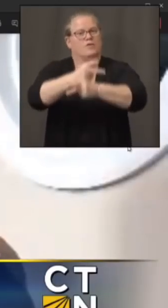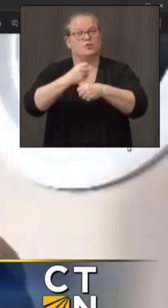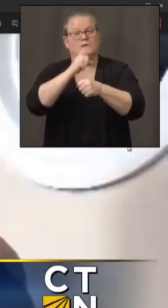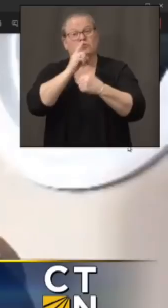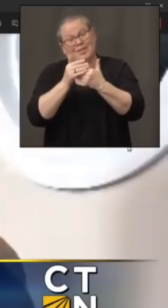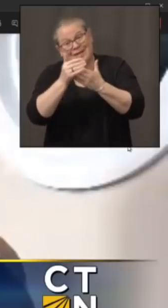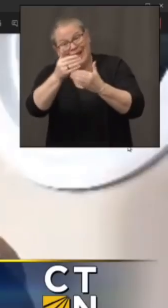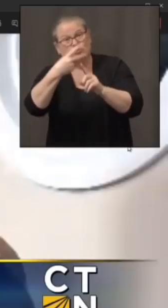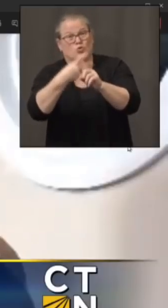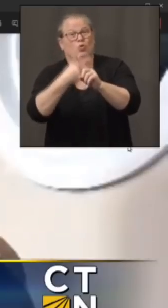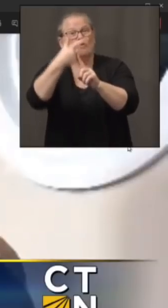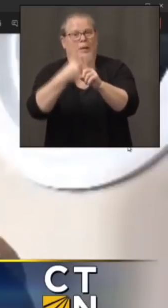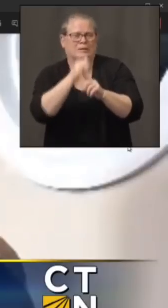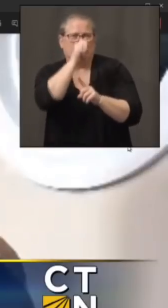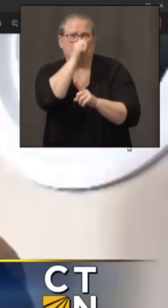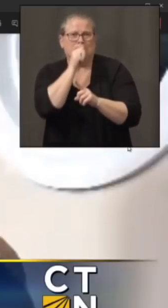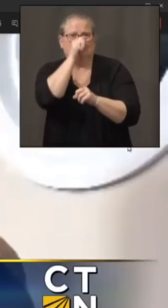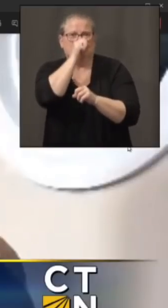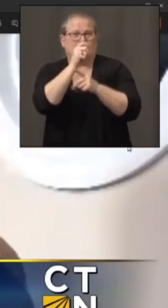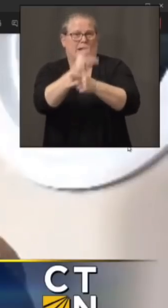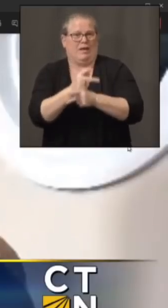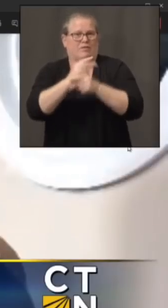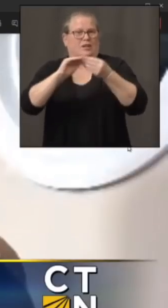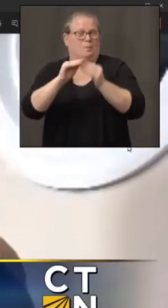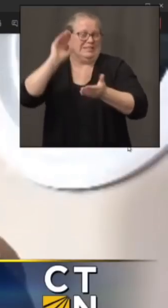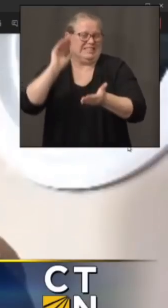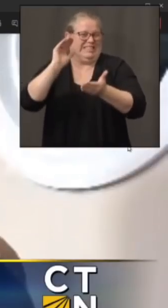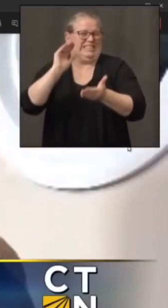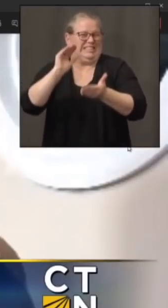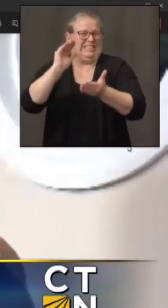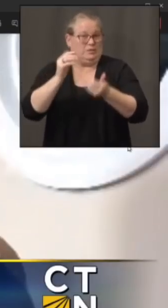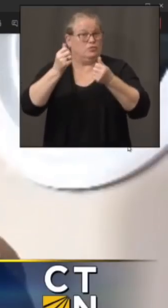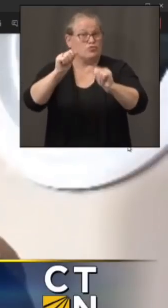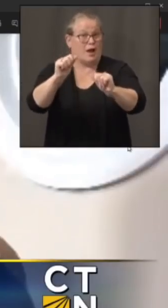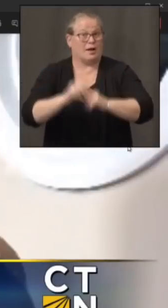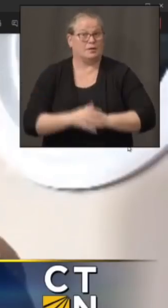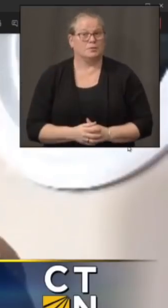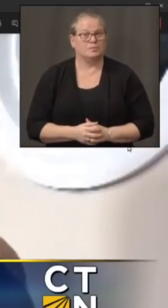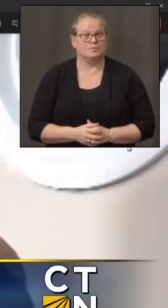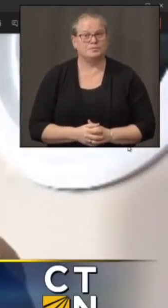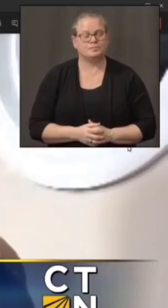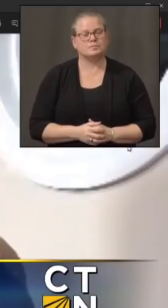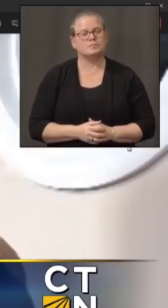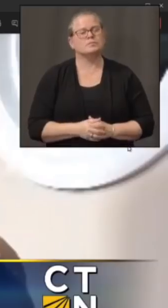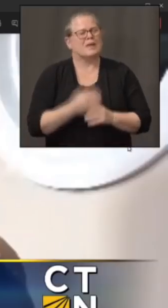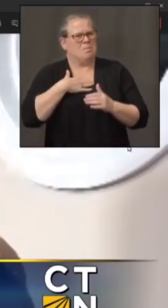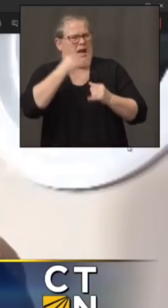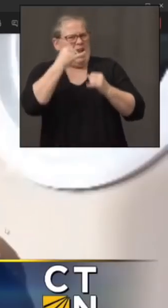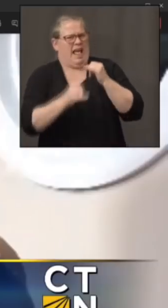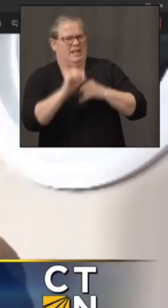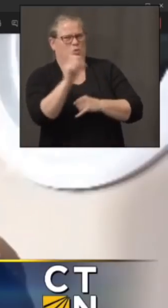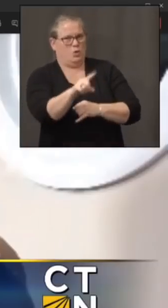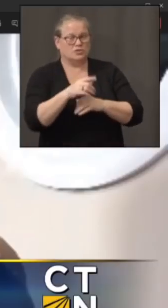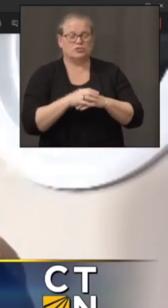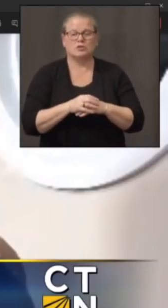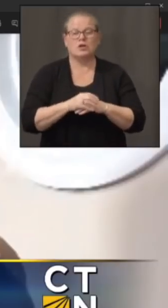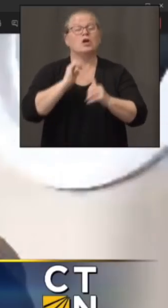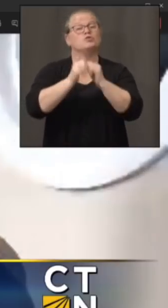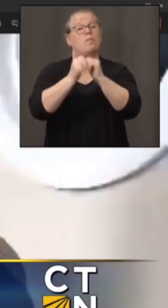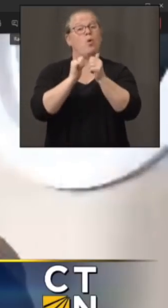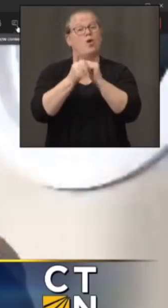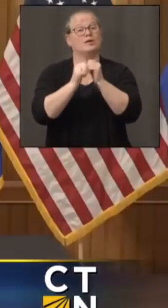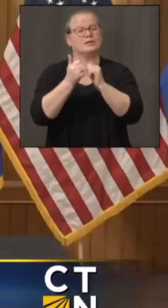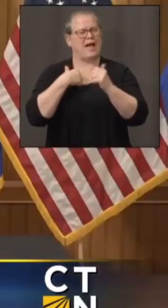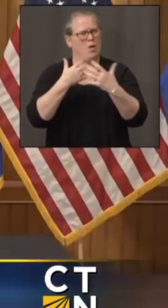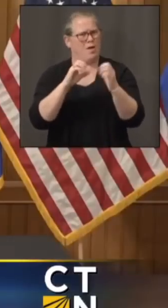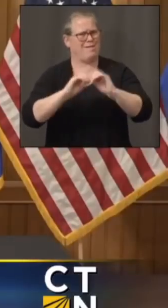final one for me is just a clarification of the suspension of interstate sports. We know that teams cannot cross borders to play,